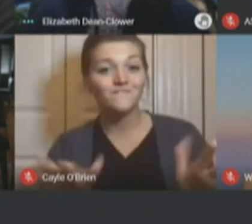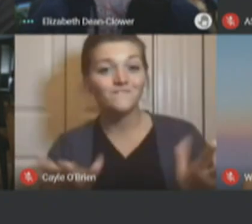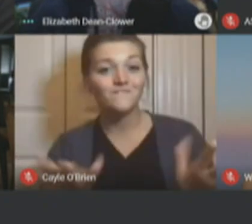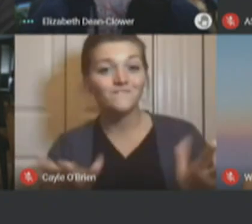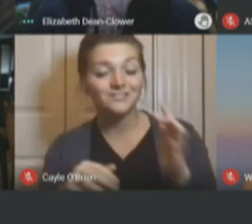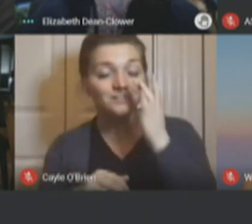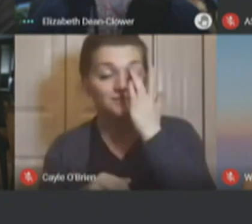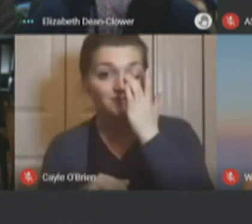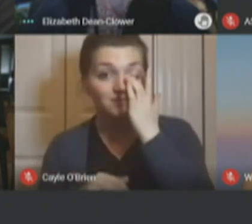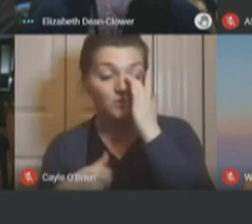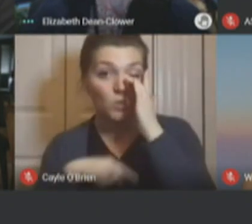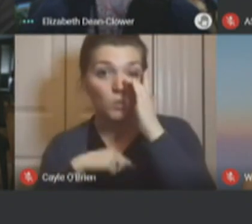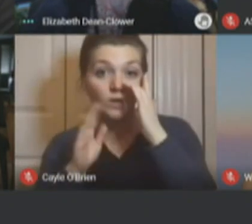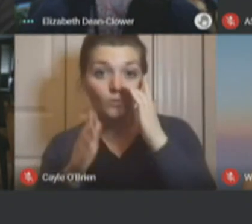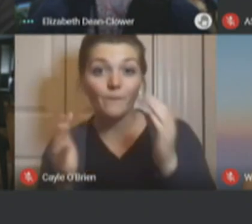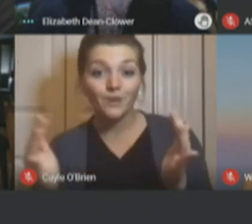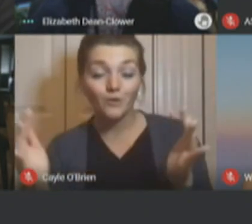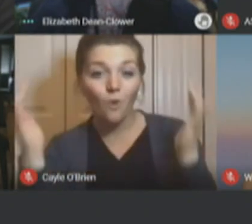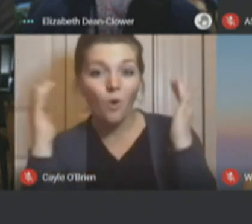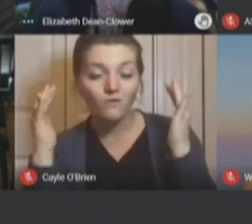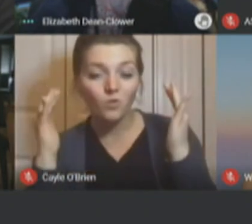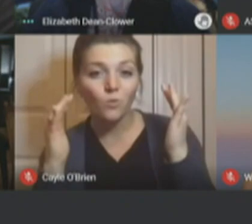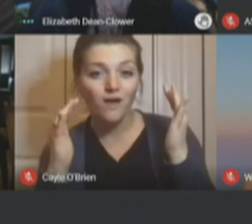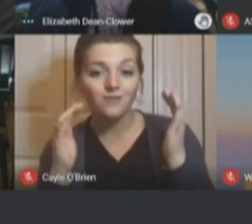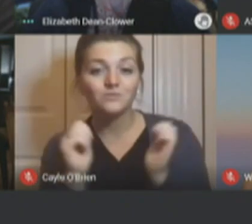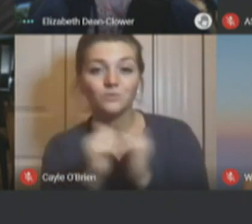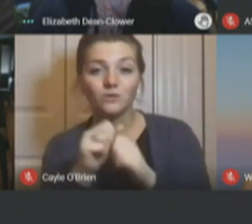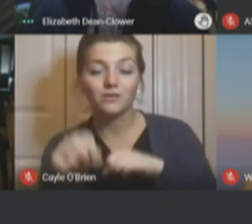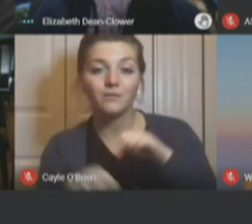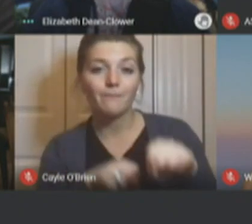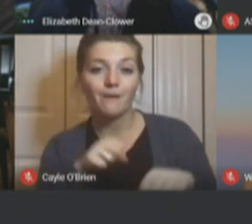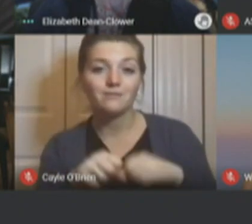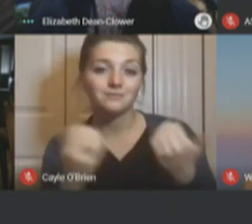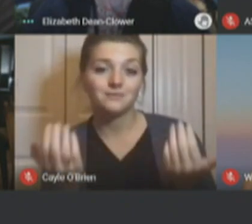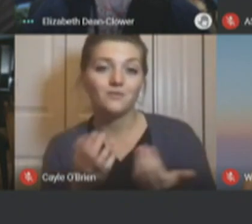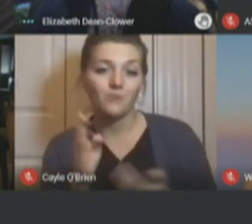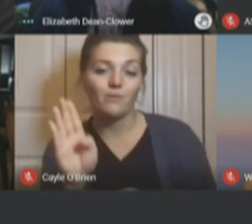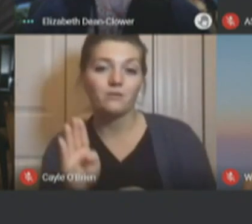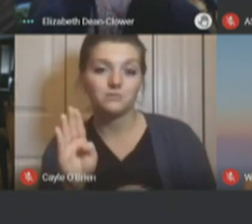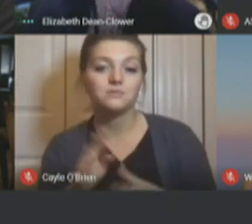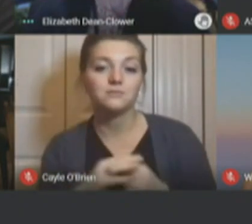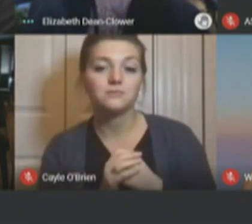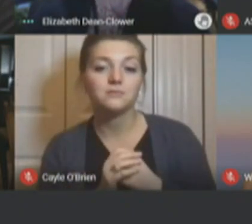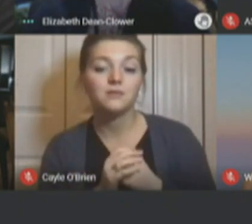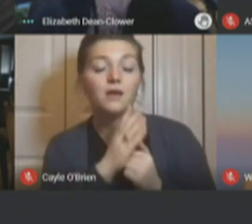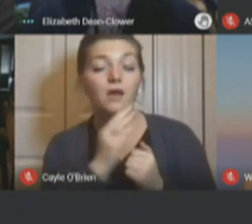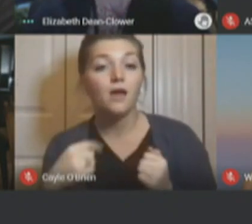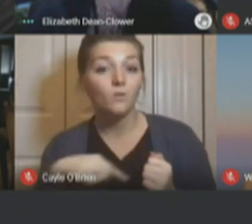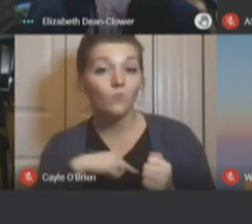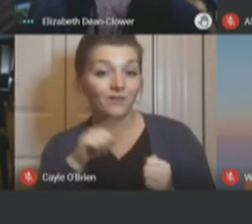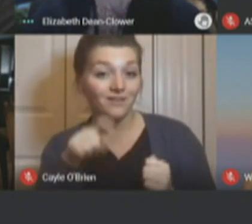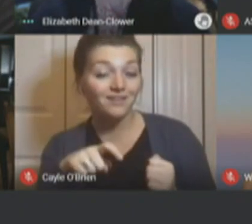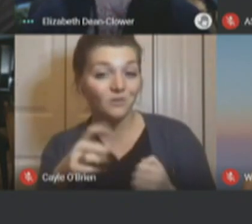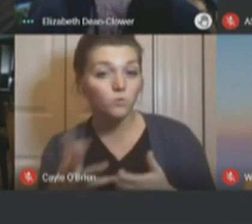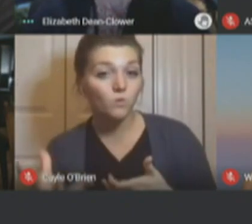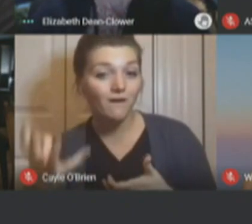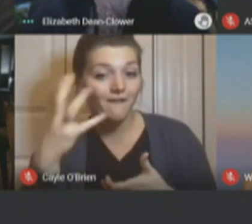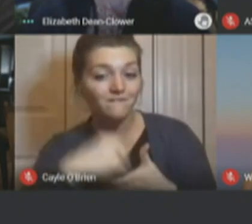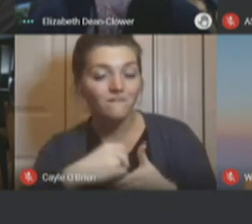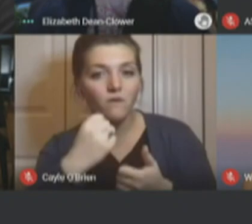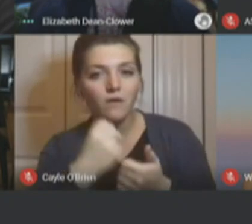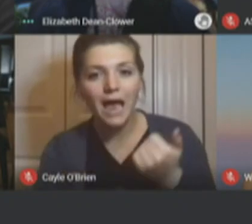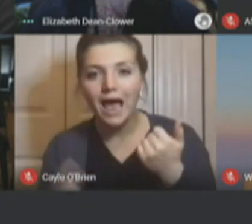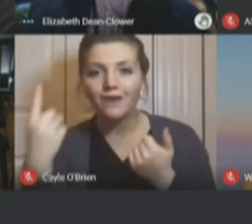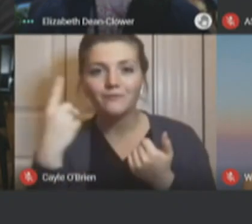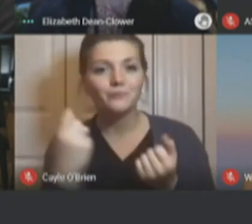be overwhelmed by bikes on the city streets. And we need to involve everyone in